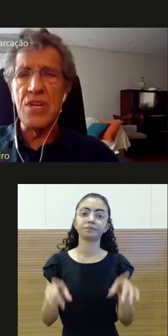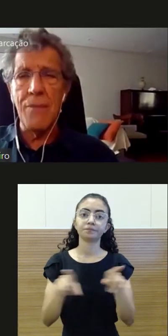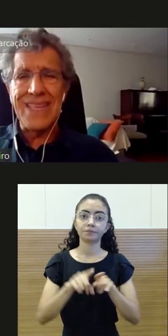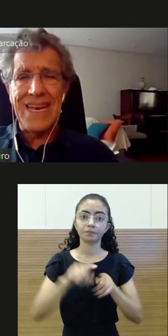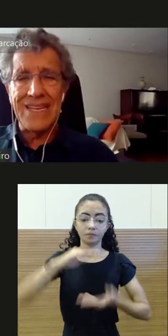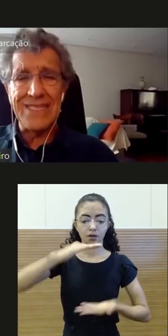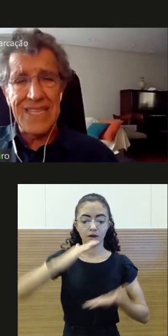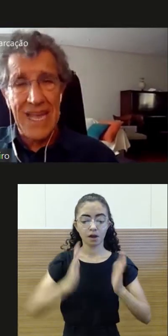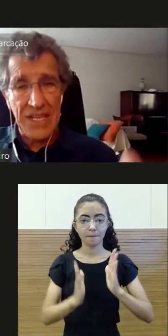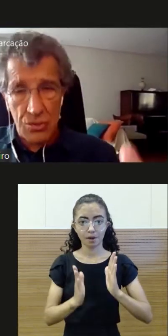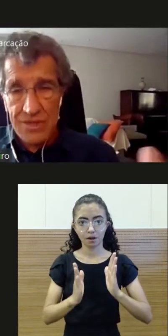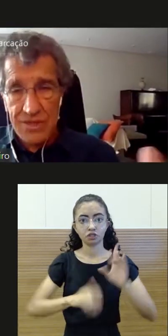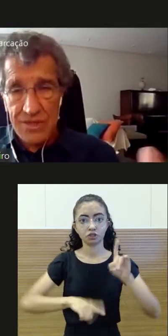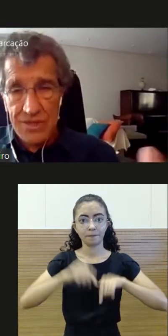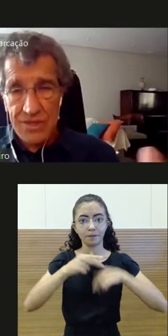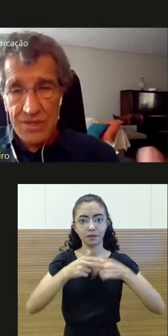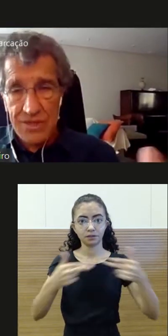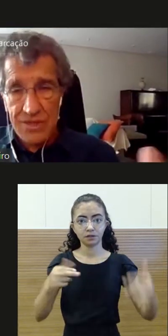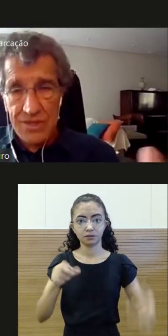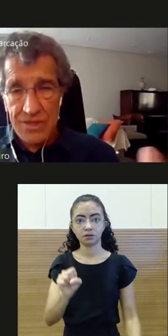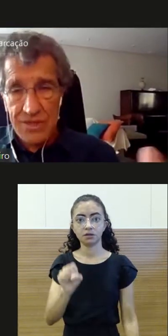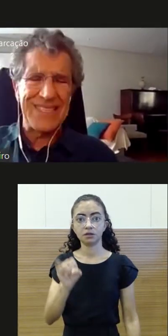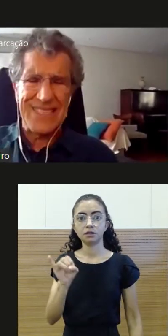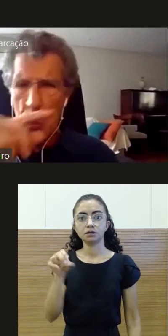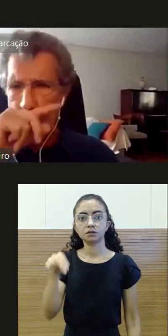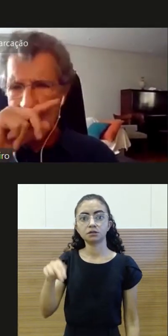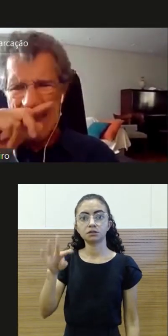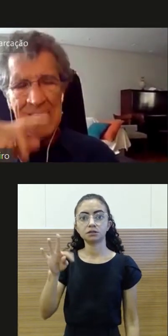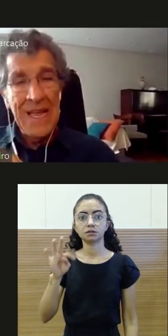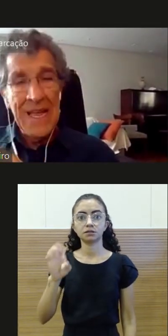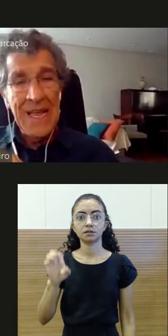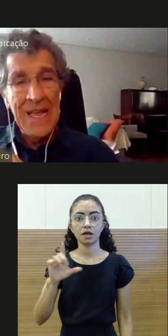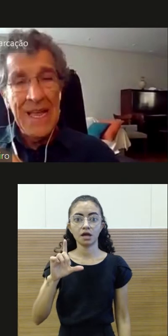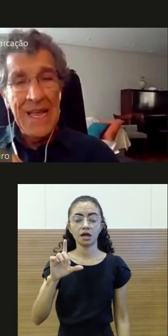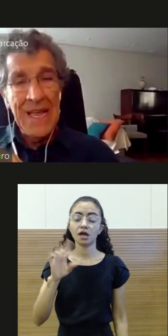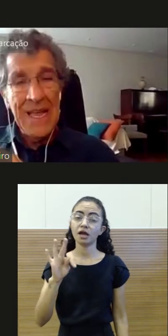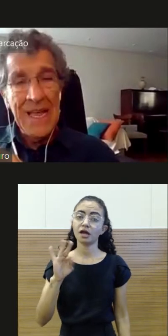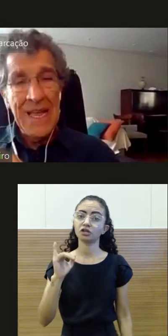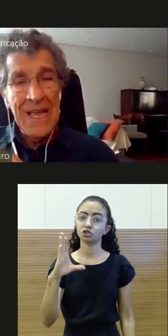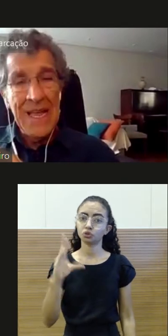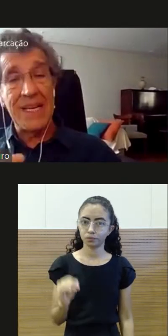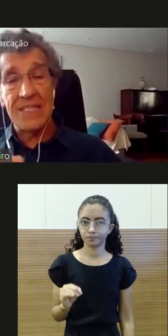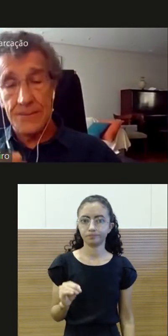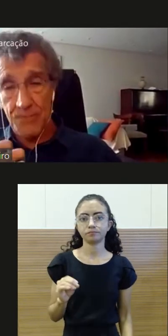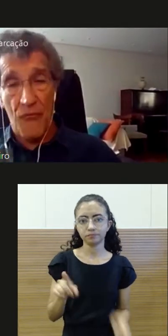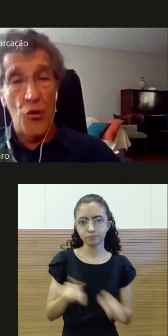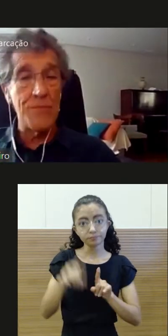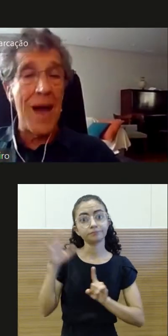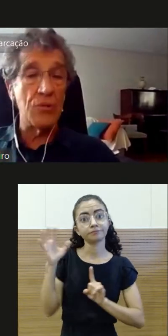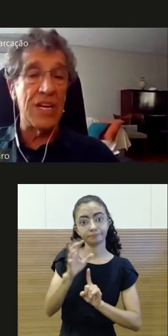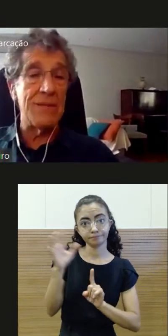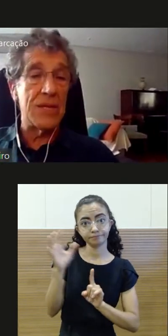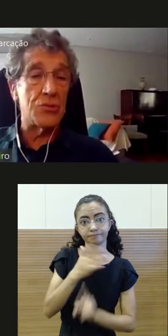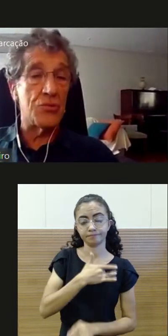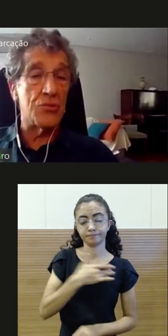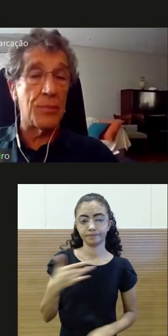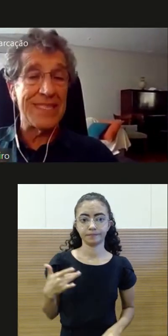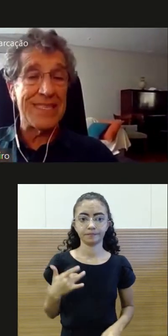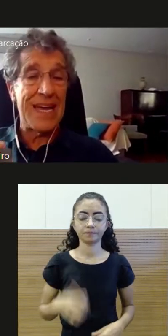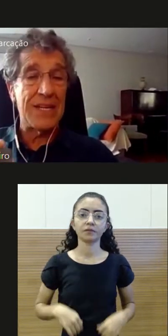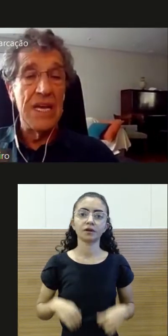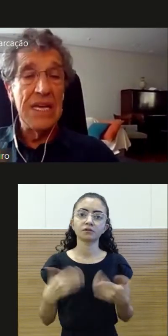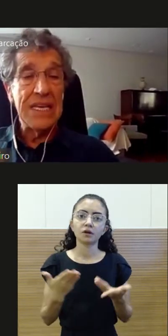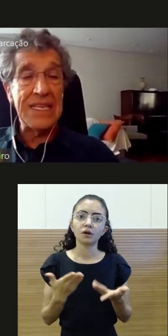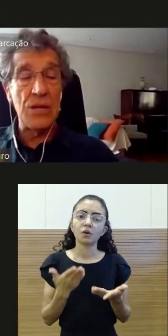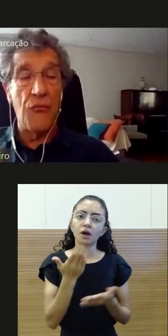the packaging, frequently using synthetic material, and this is very important for the health. Well, here